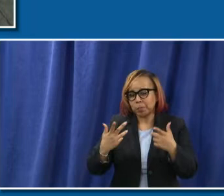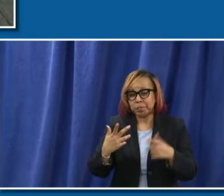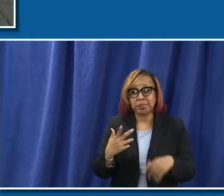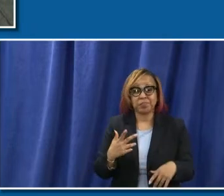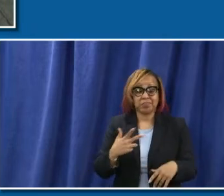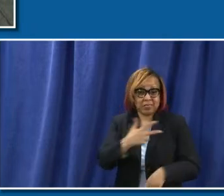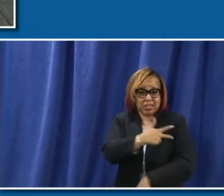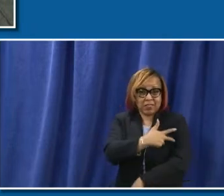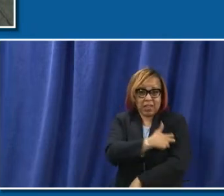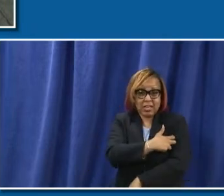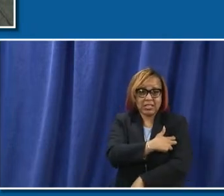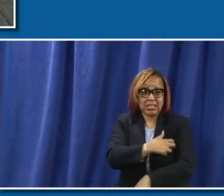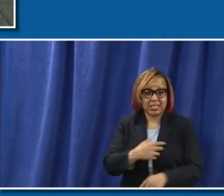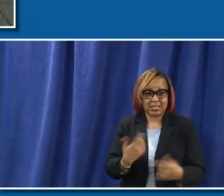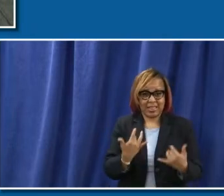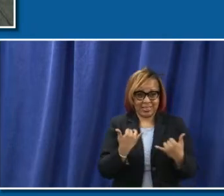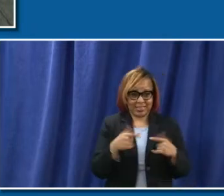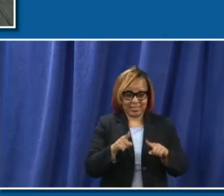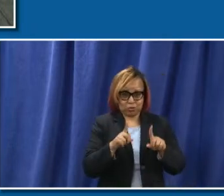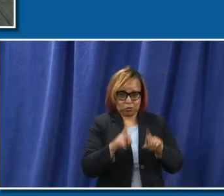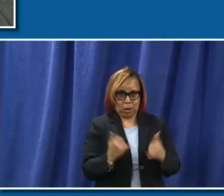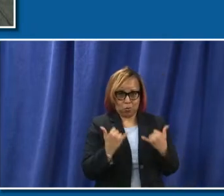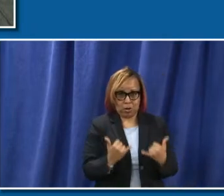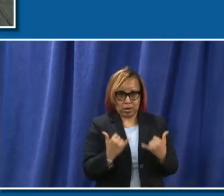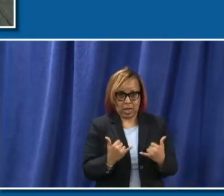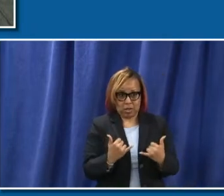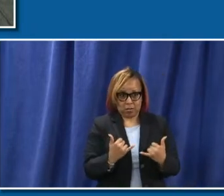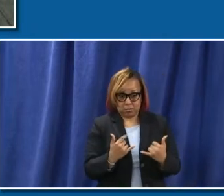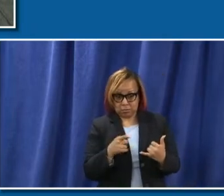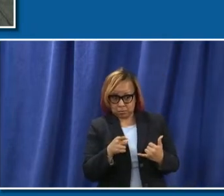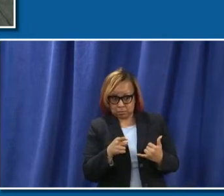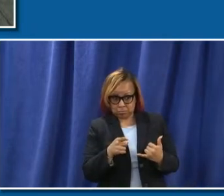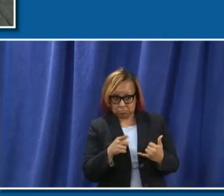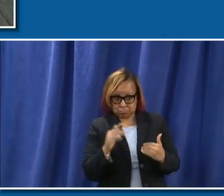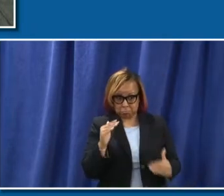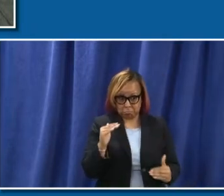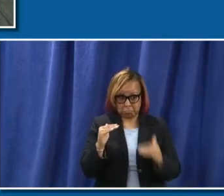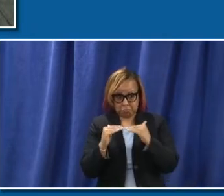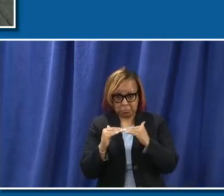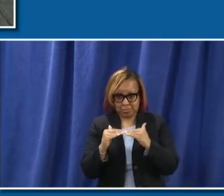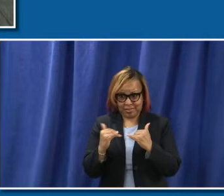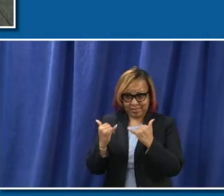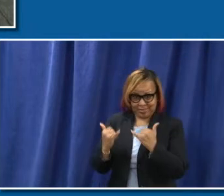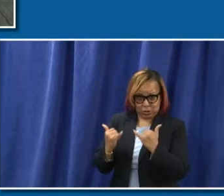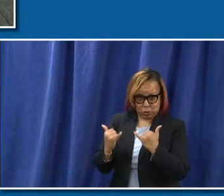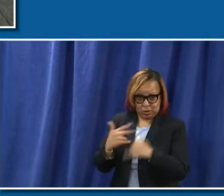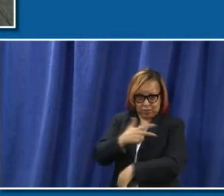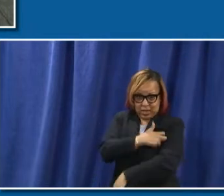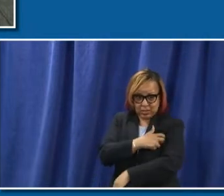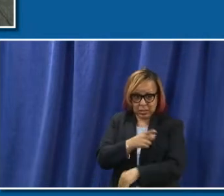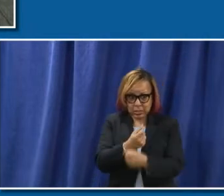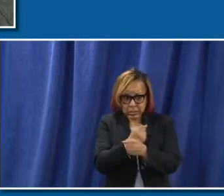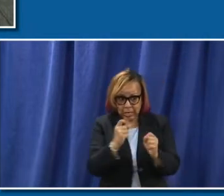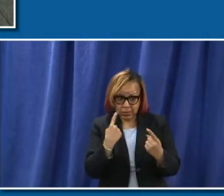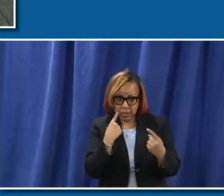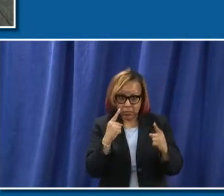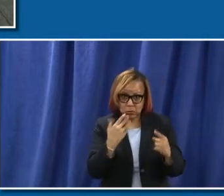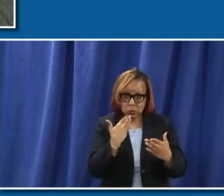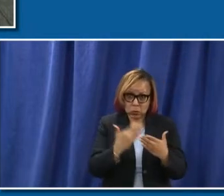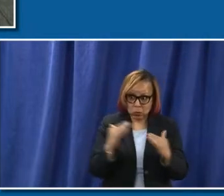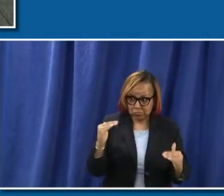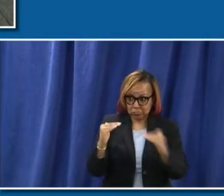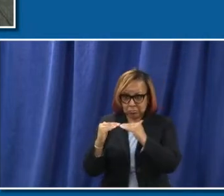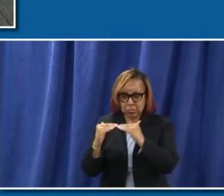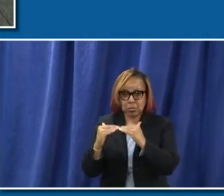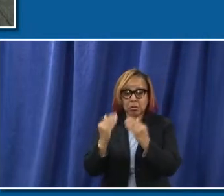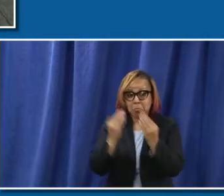all of the vaccines that are in trials right now. Will they perform as well as these initial vaccines have done? Will their safety and their efficacy be good? Will